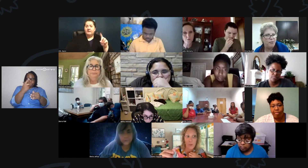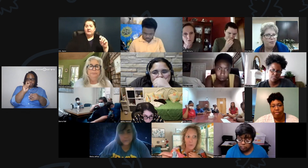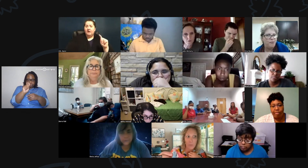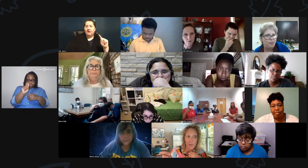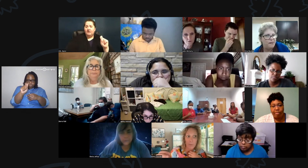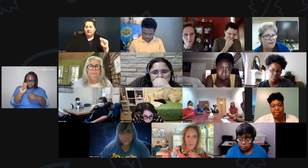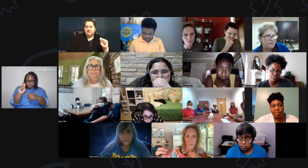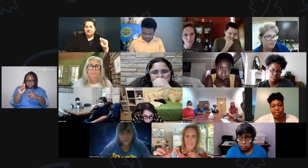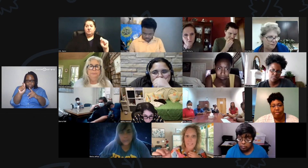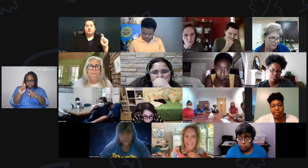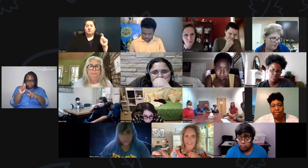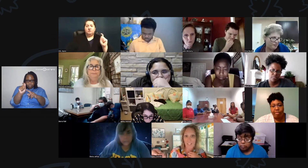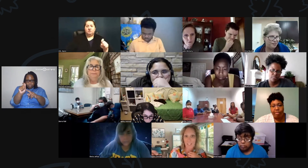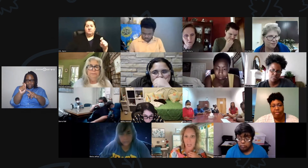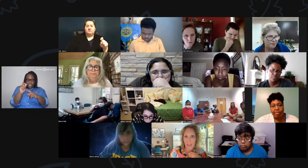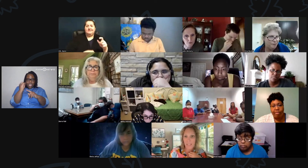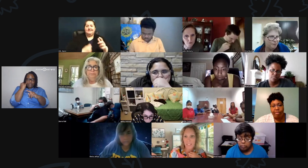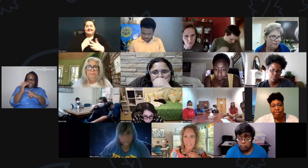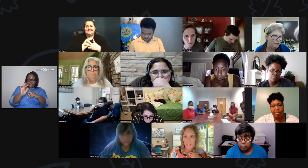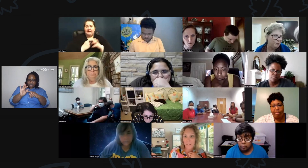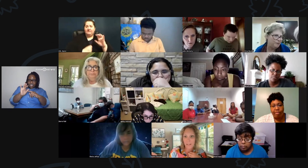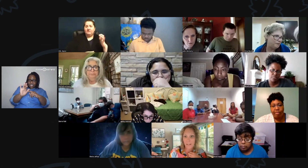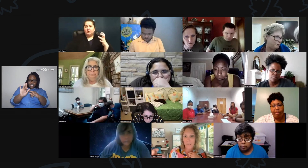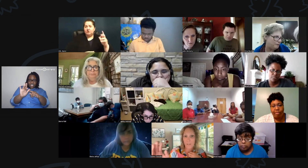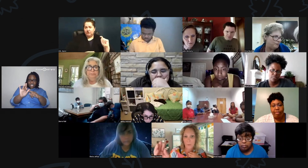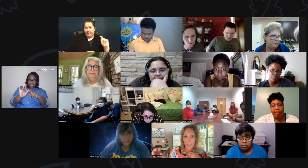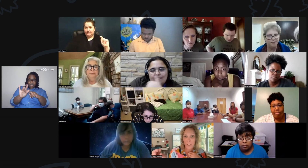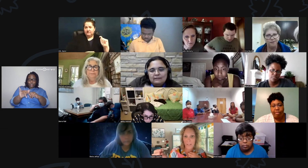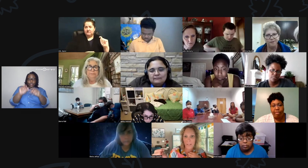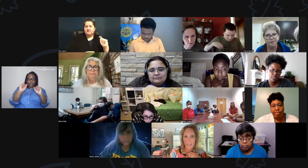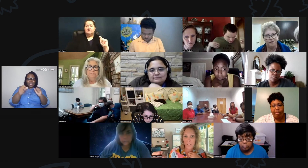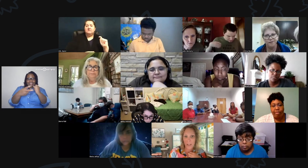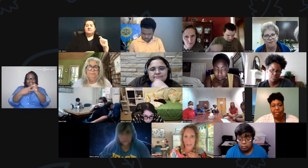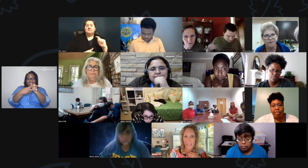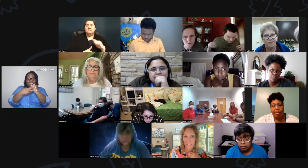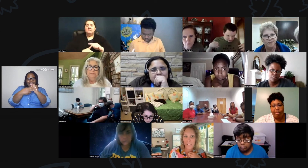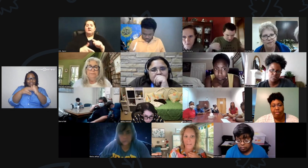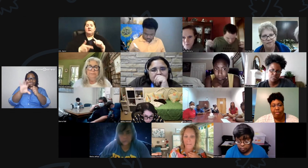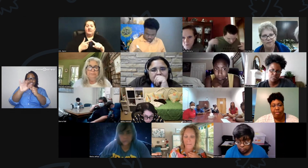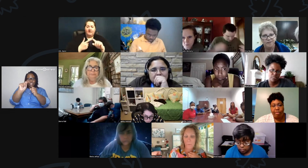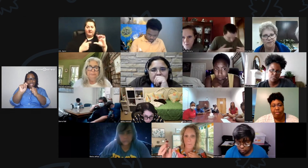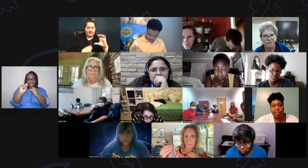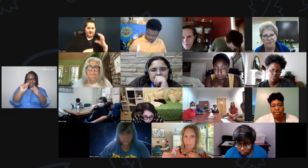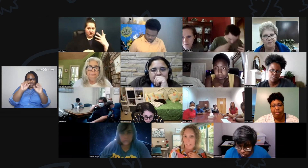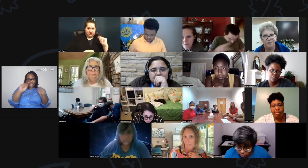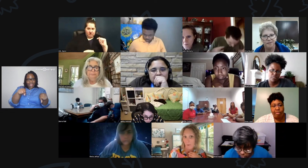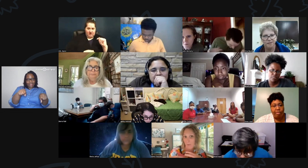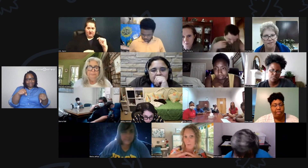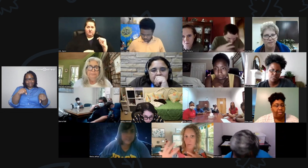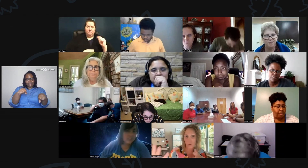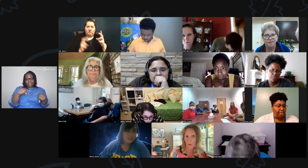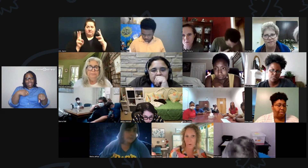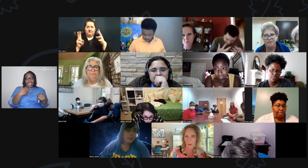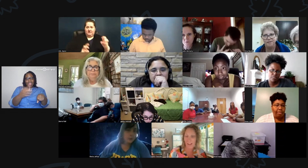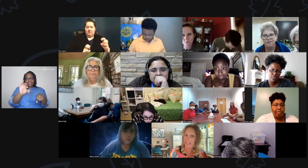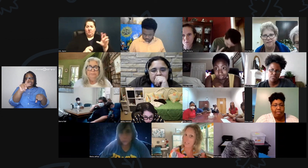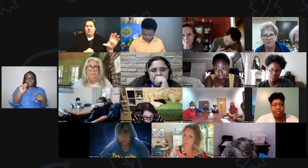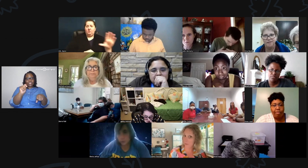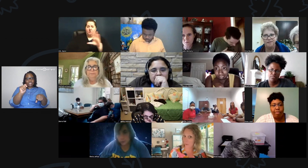you should be able to save chat. And so then this chat will download to